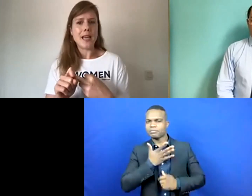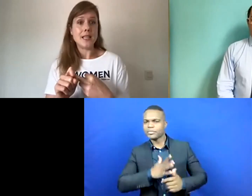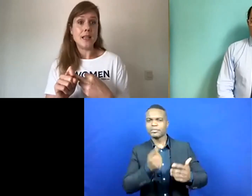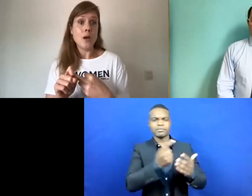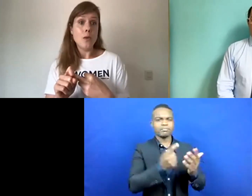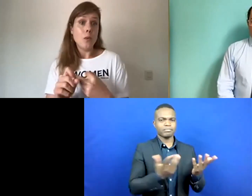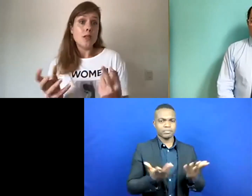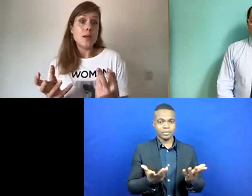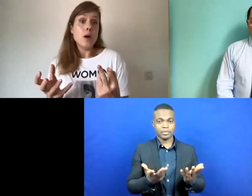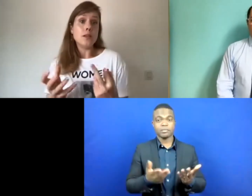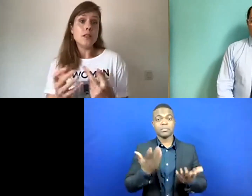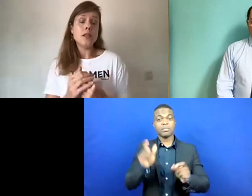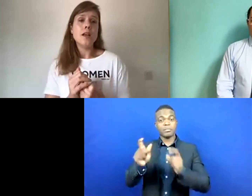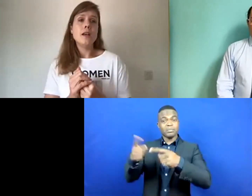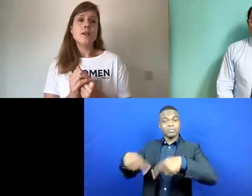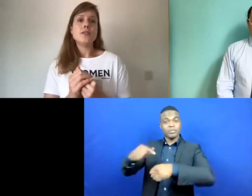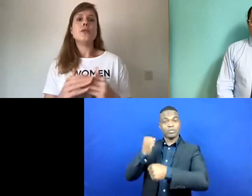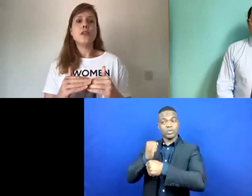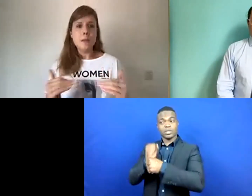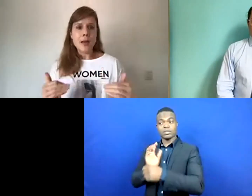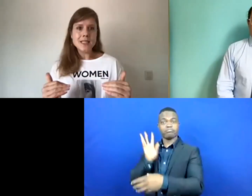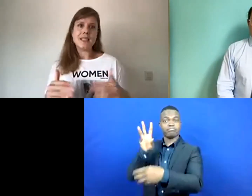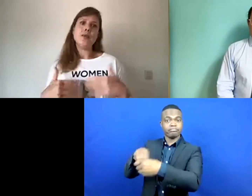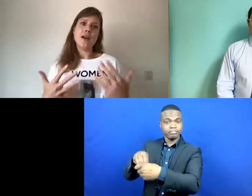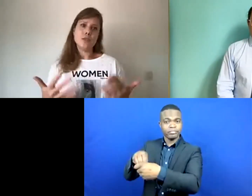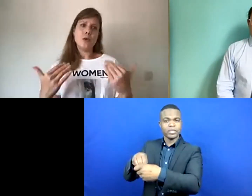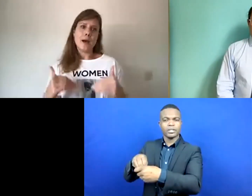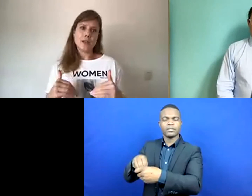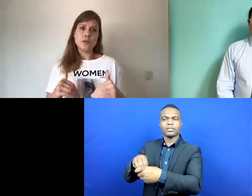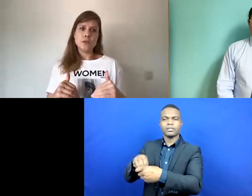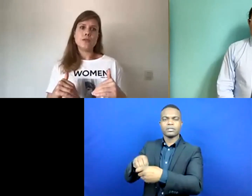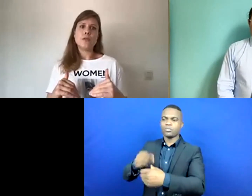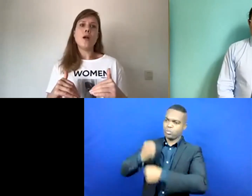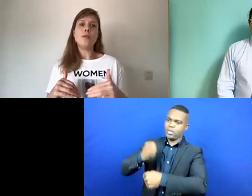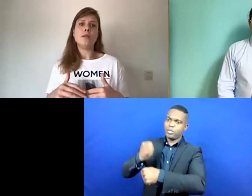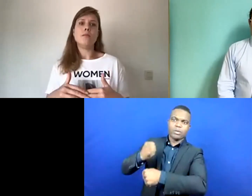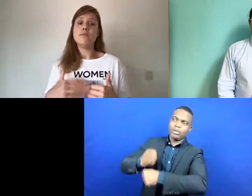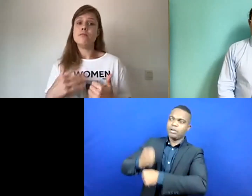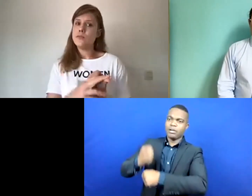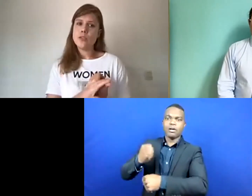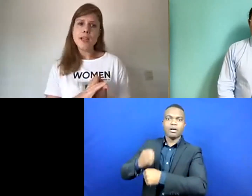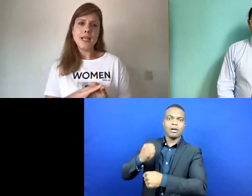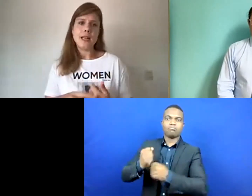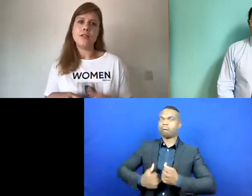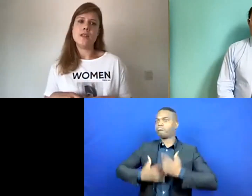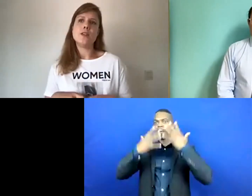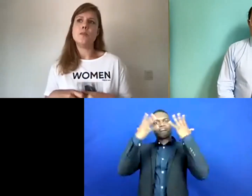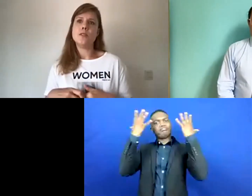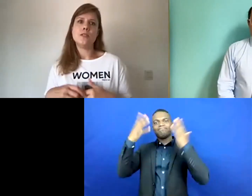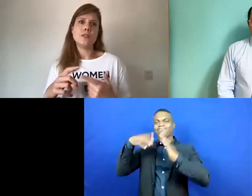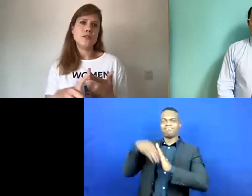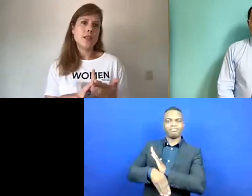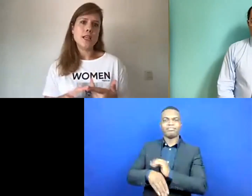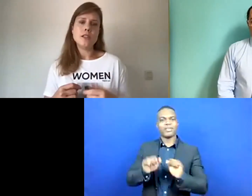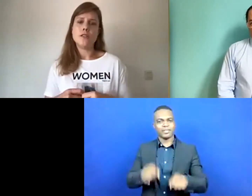not getting what they want. So fundamentally, you have to go back to the root of the problem. Training of